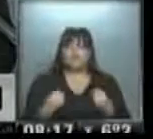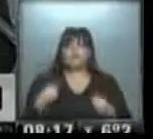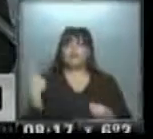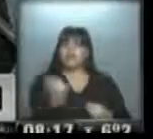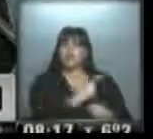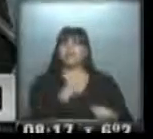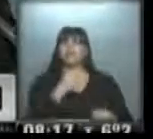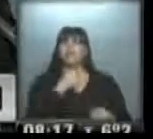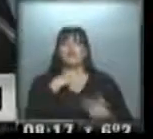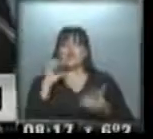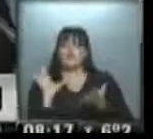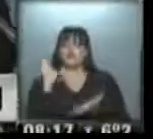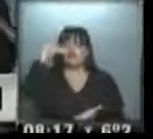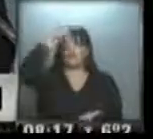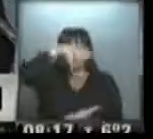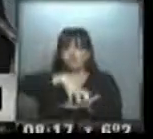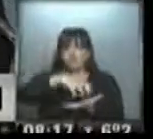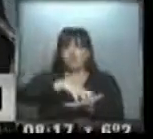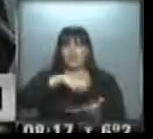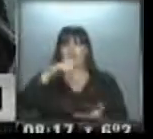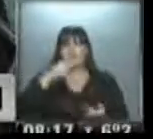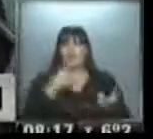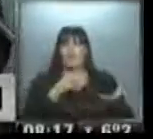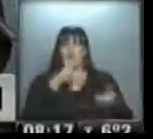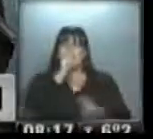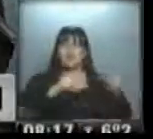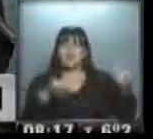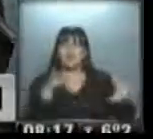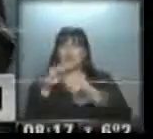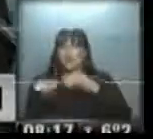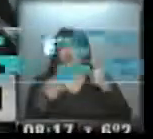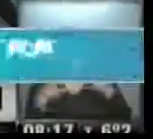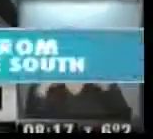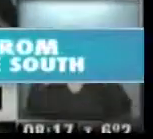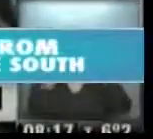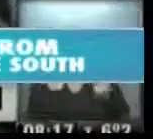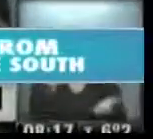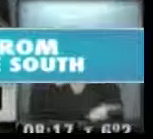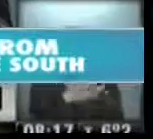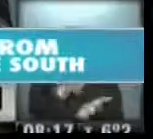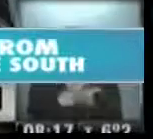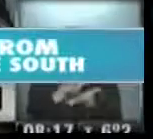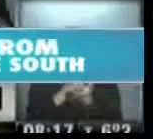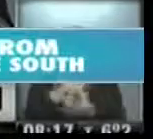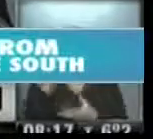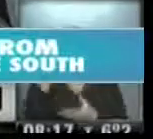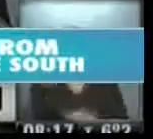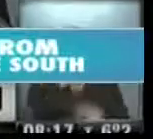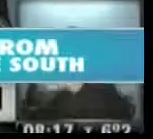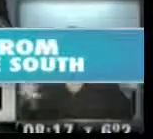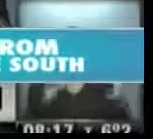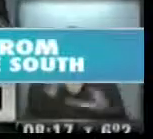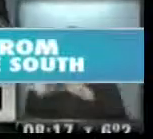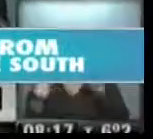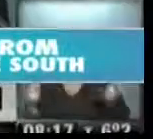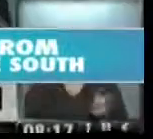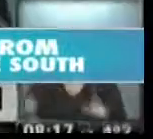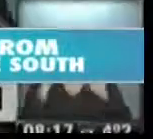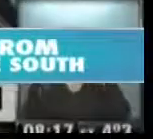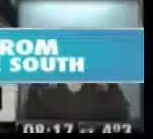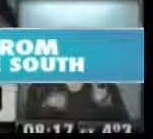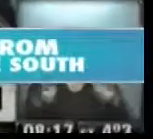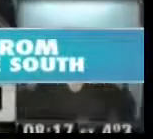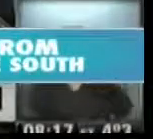la creación de un fuero consumidor, la resolución rápida. We are creating a legal framework for the consumer, for the quick and effective